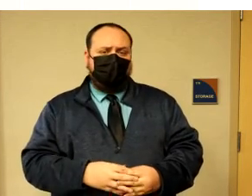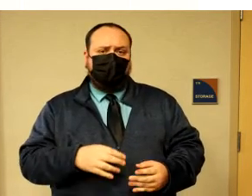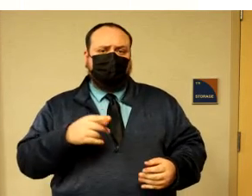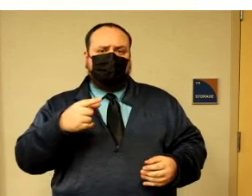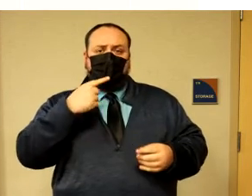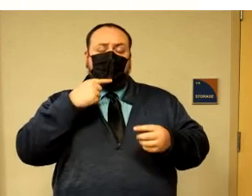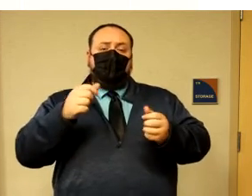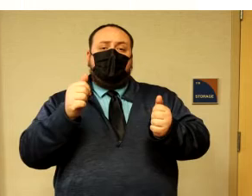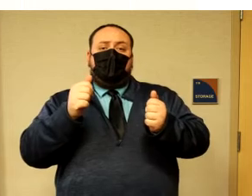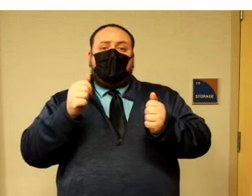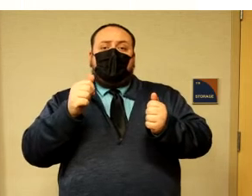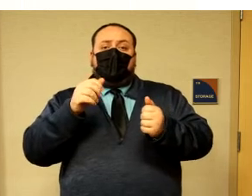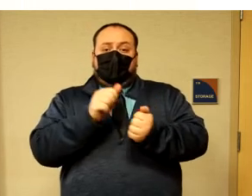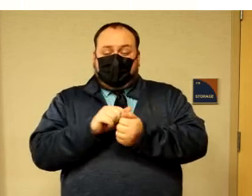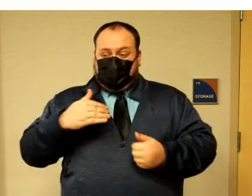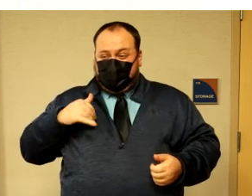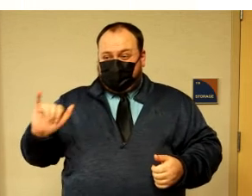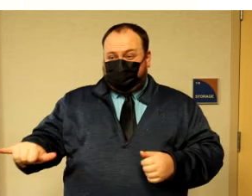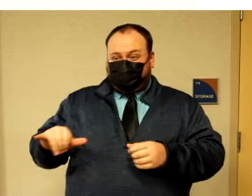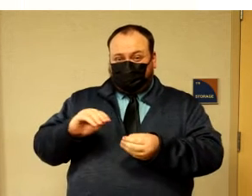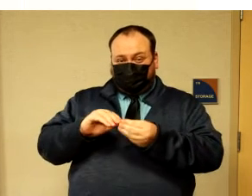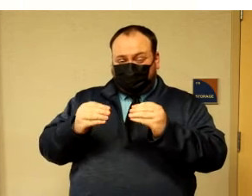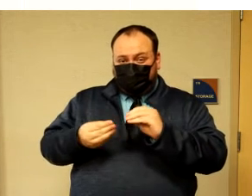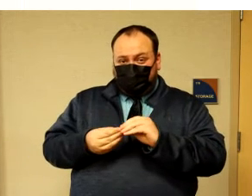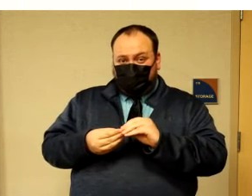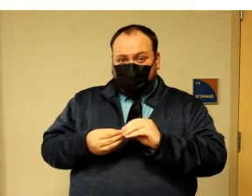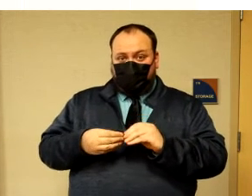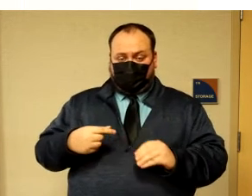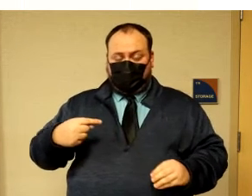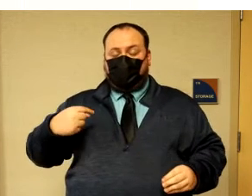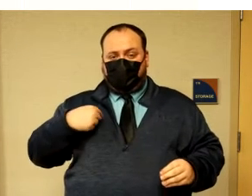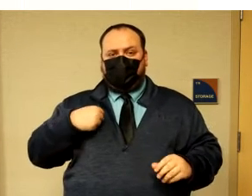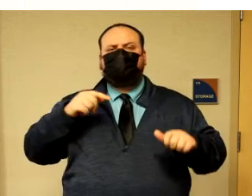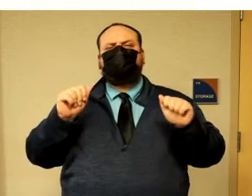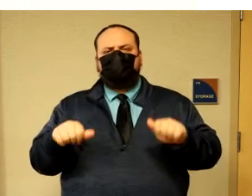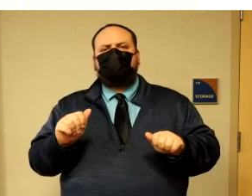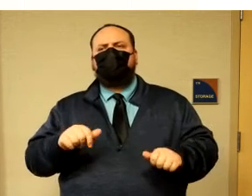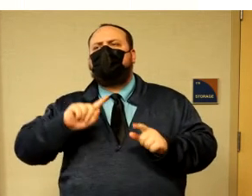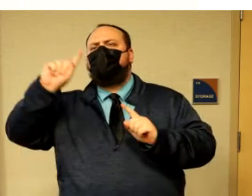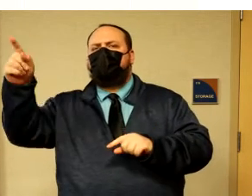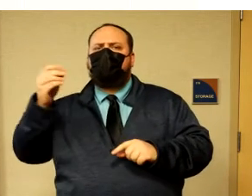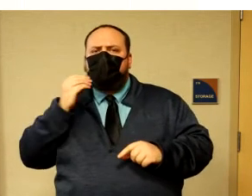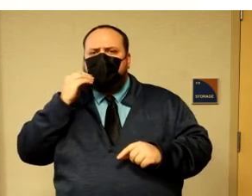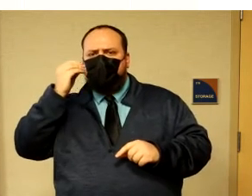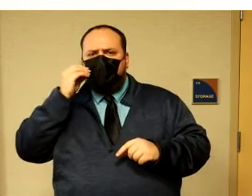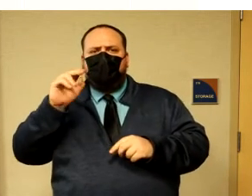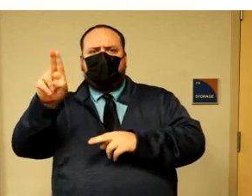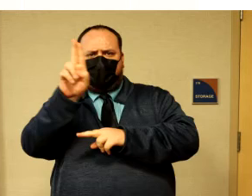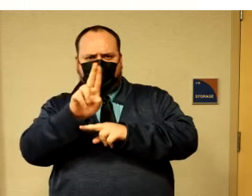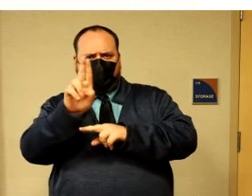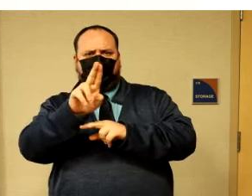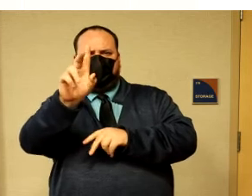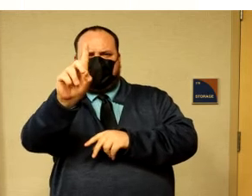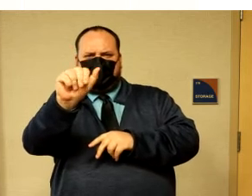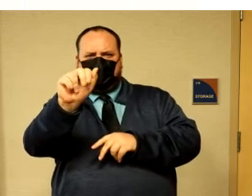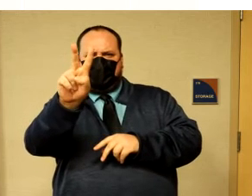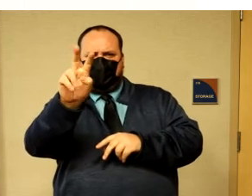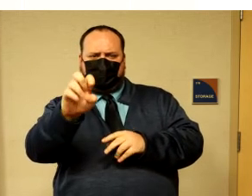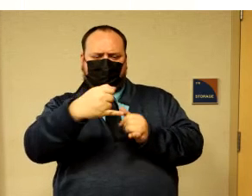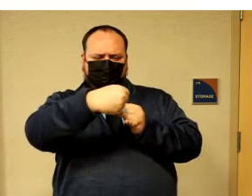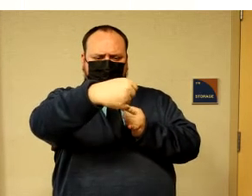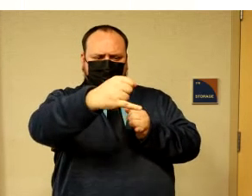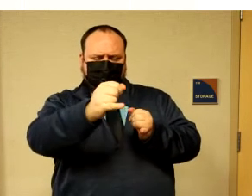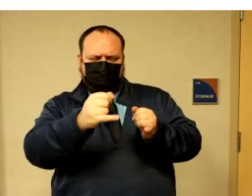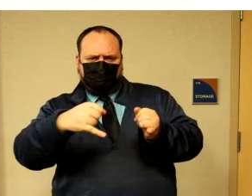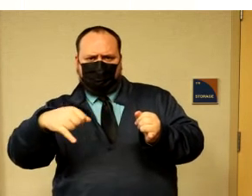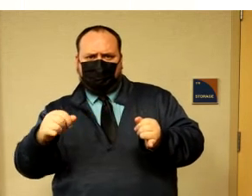So with having those numbers, I was able to go home and use Dave's Redistrictor, like Eddie said, and